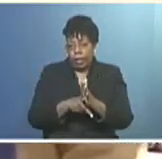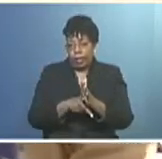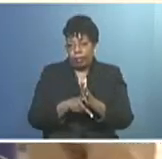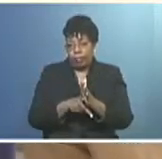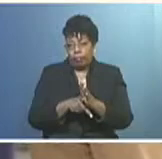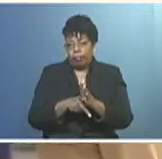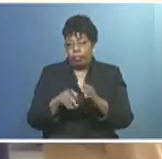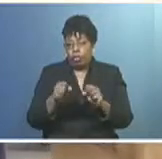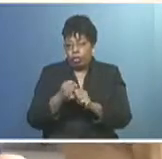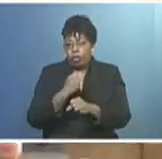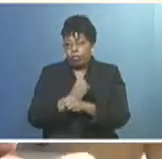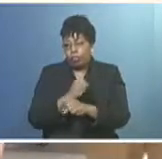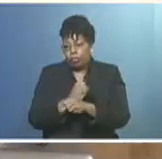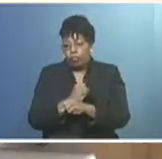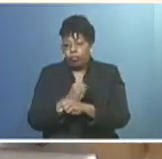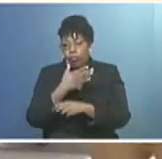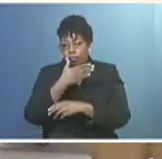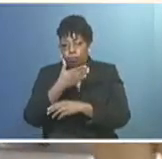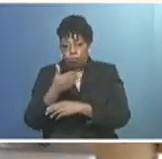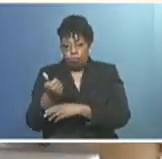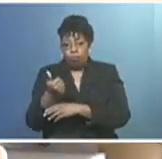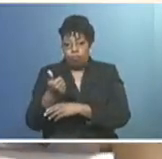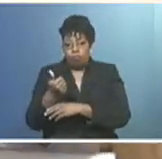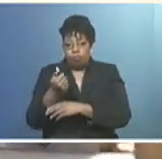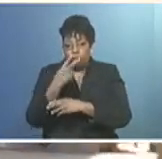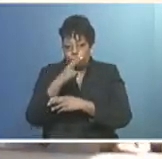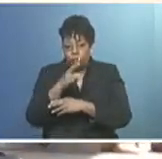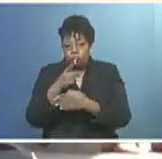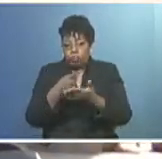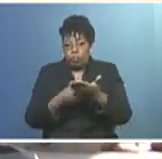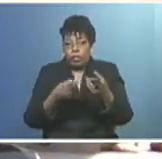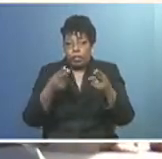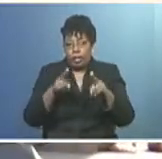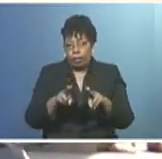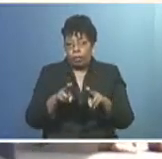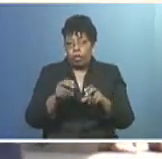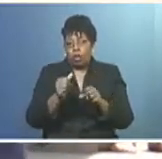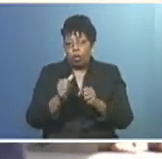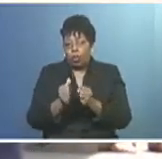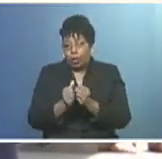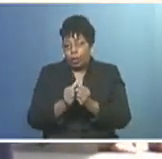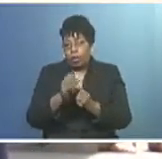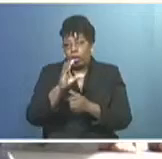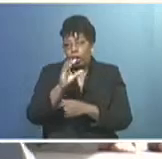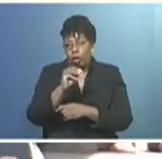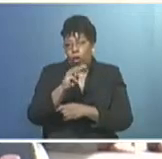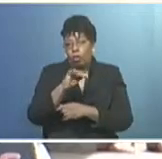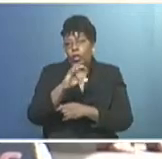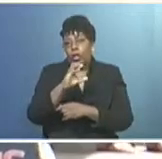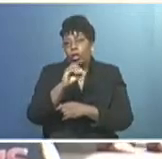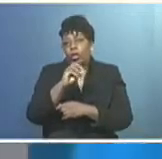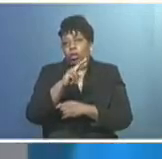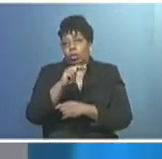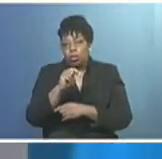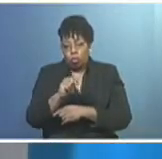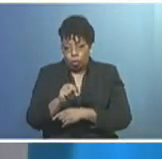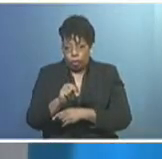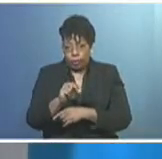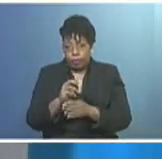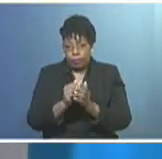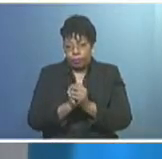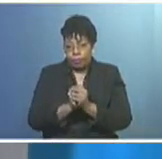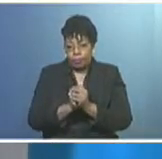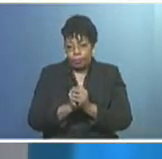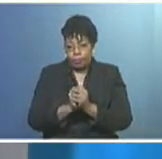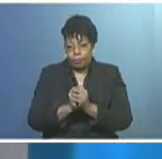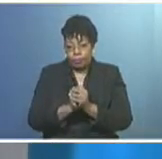to function effectively while we monitor what's going on with the Omicron and its person-to-person transmission.